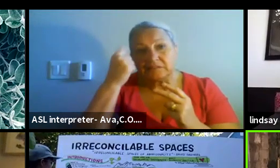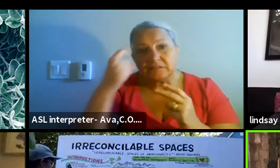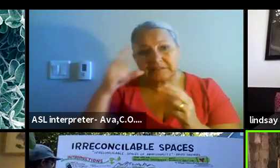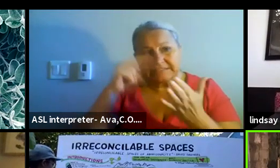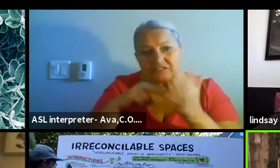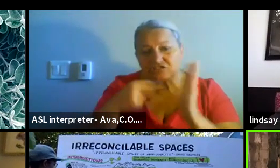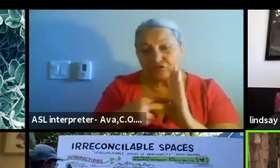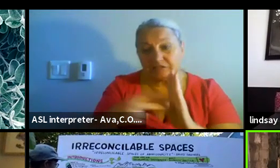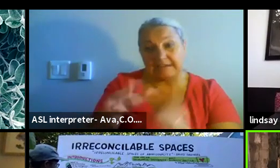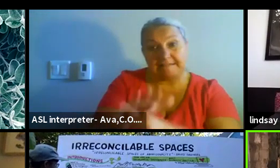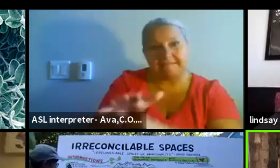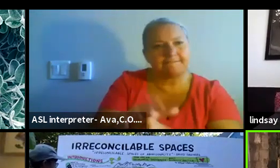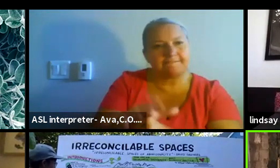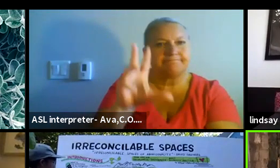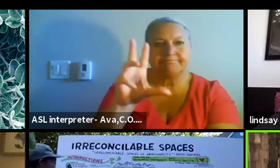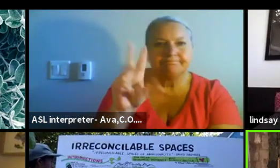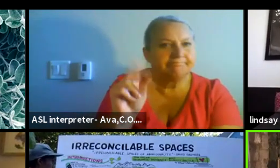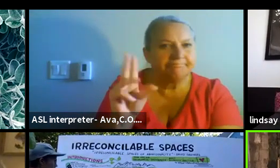not enough.